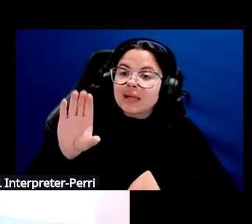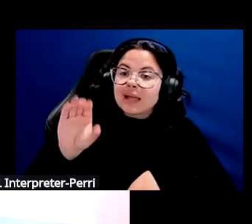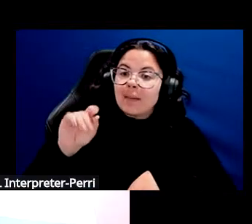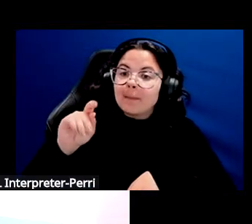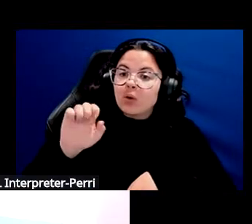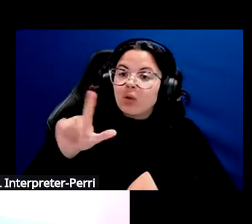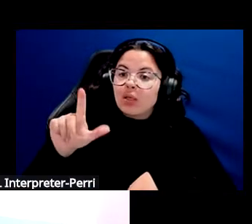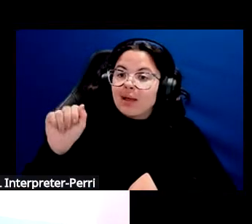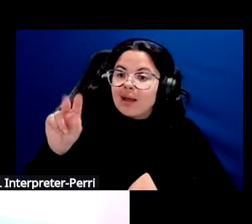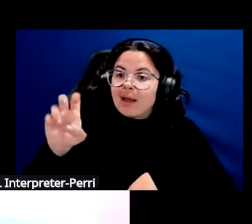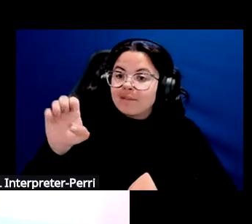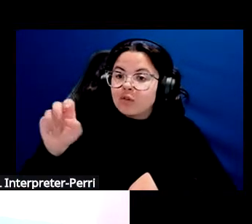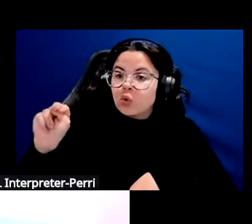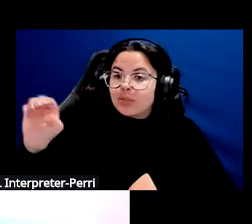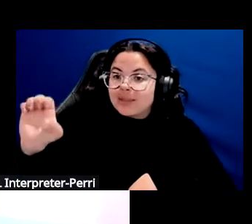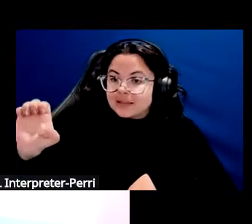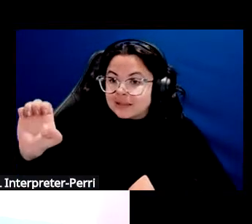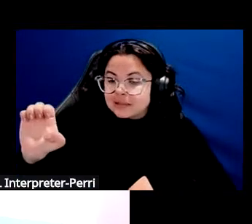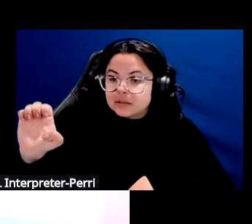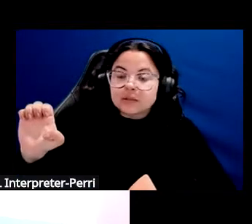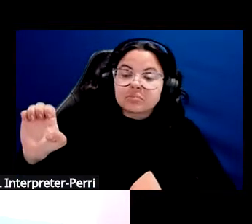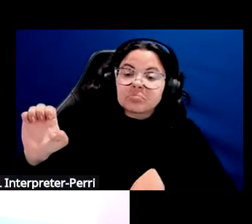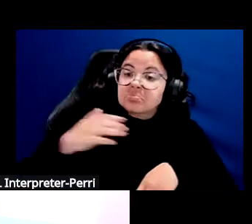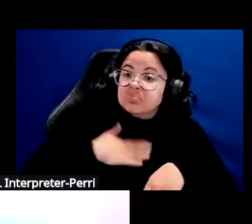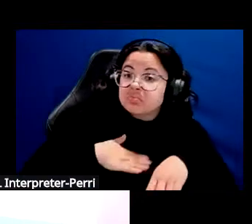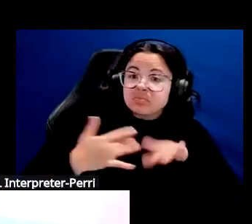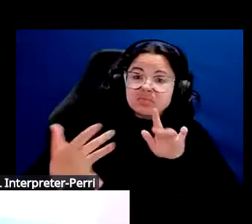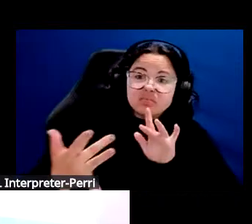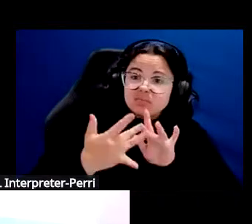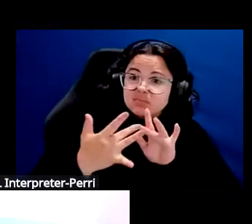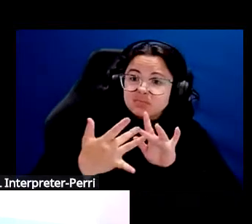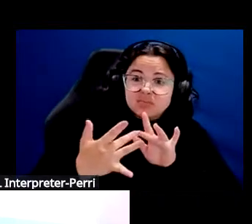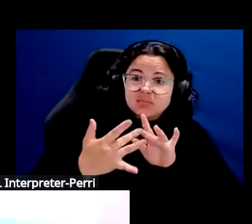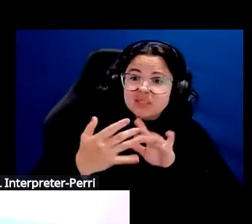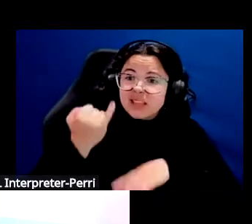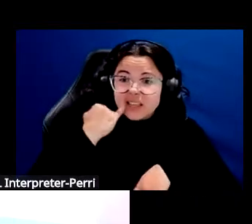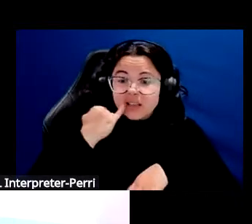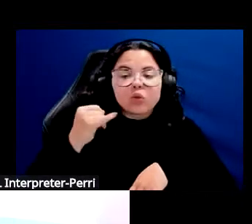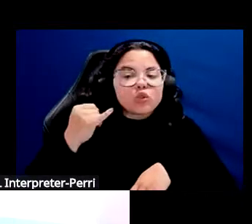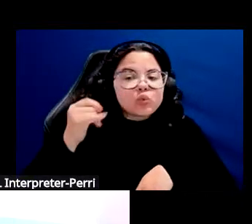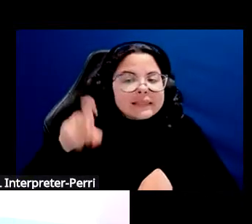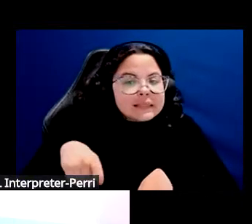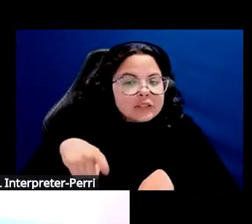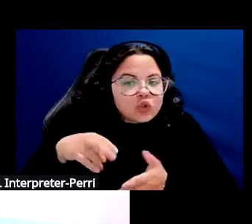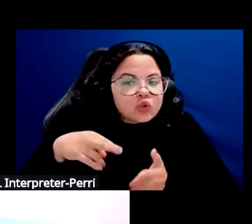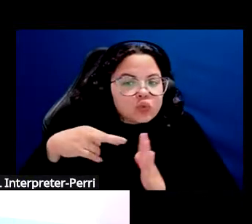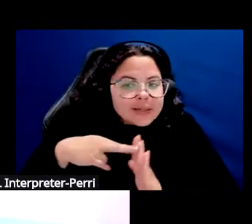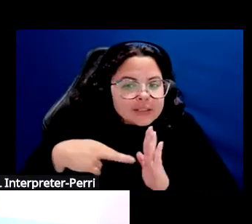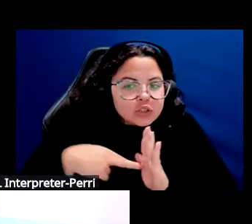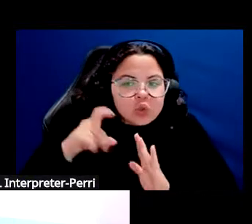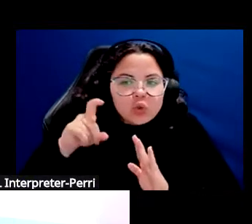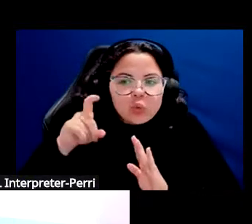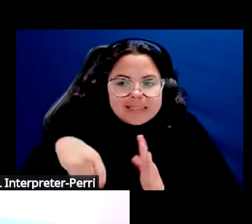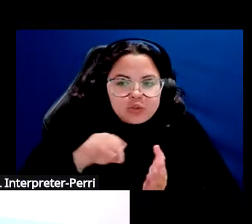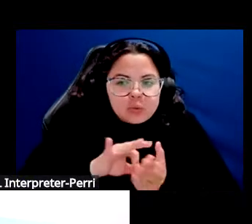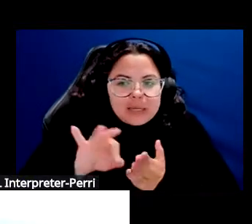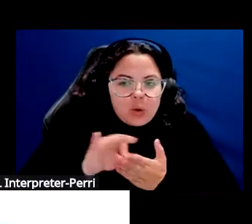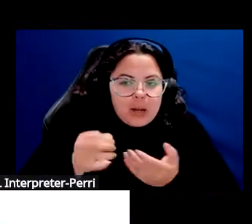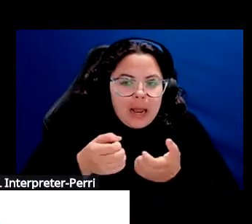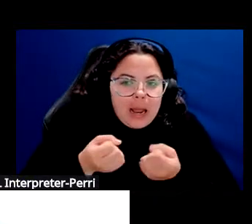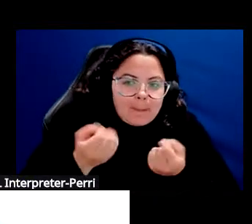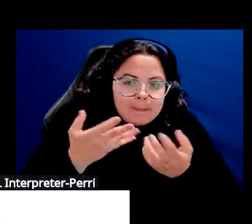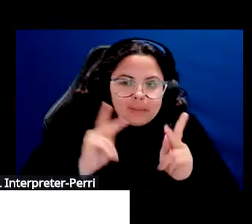Northeast. Please reach out to me, and if because you need to register, we need to have a head count,